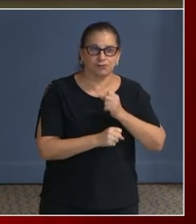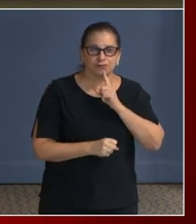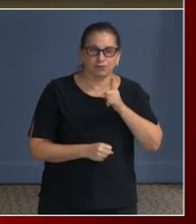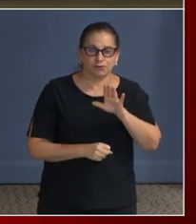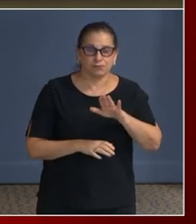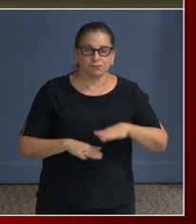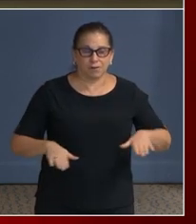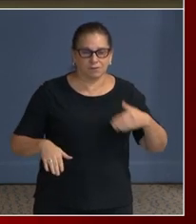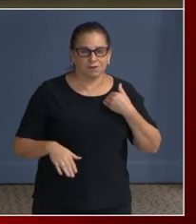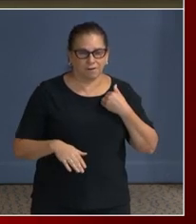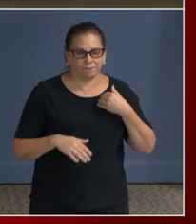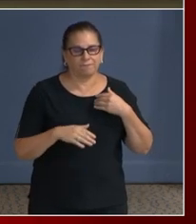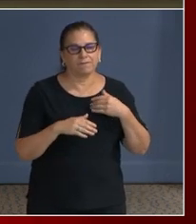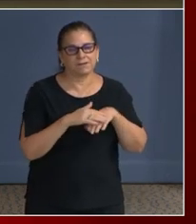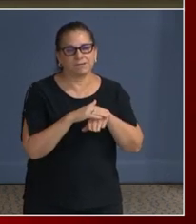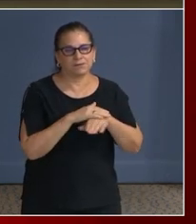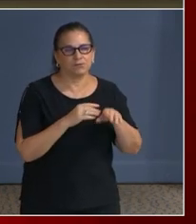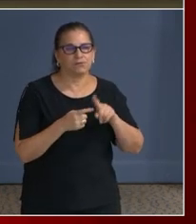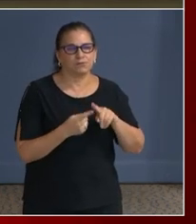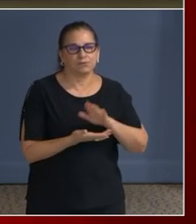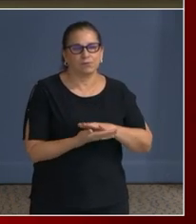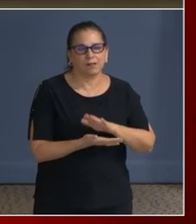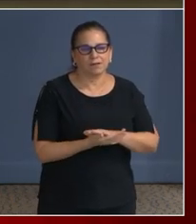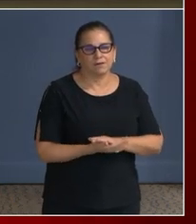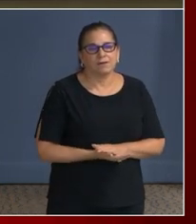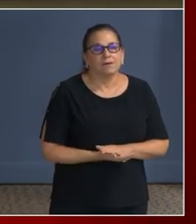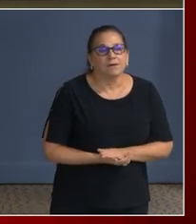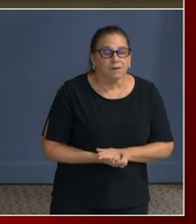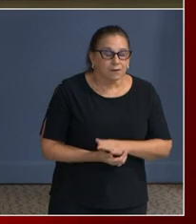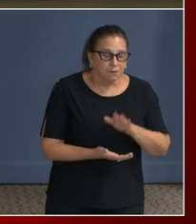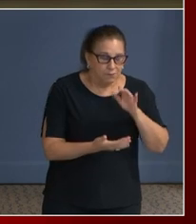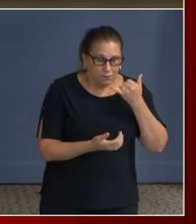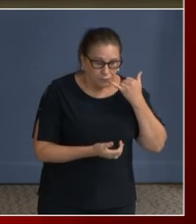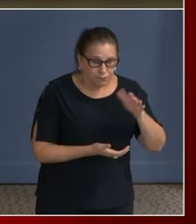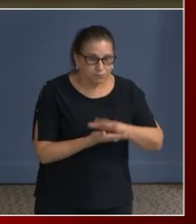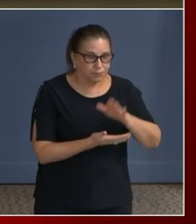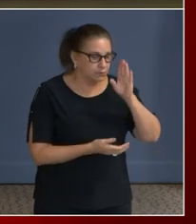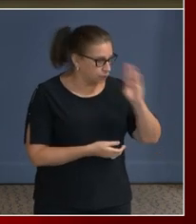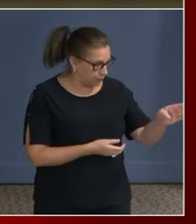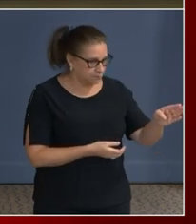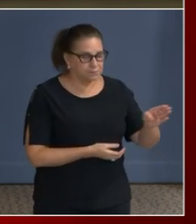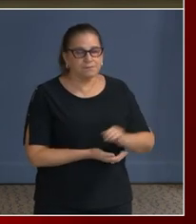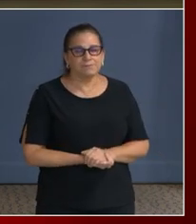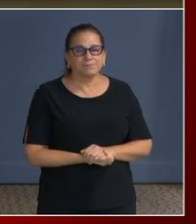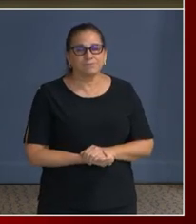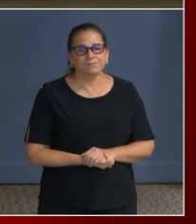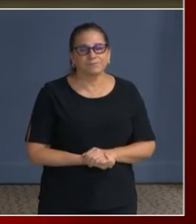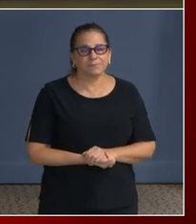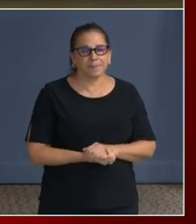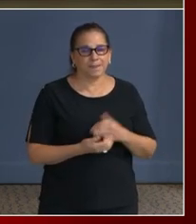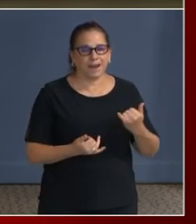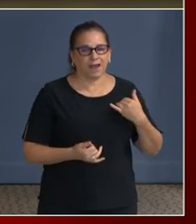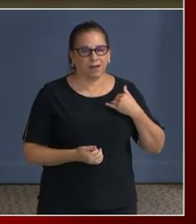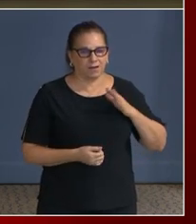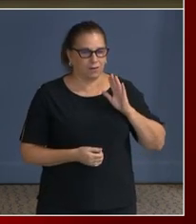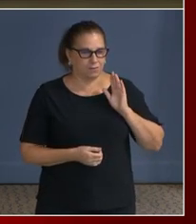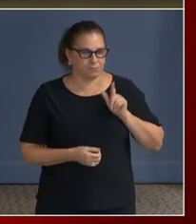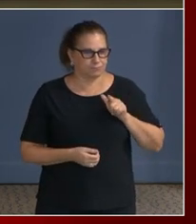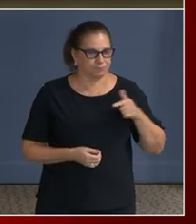call your child's school directly. So with that, I want to hand it over to Director Rodriguez to talk